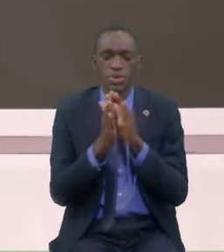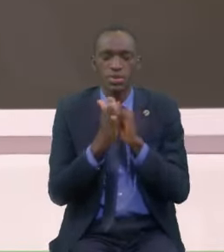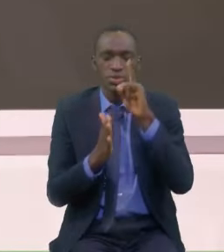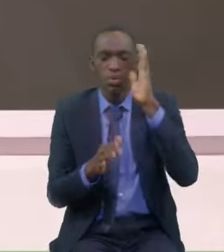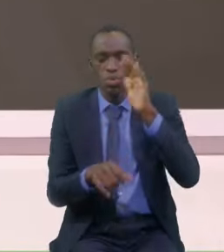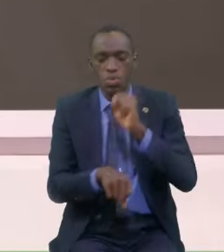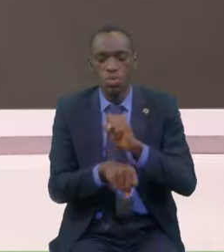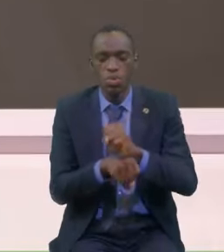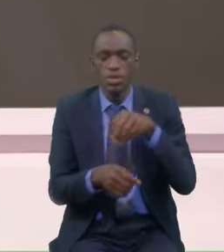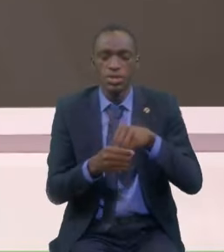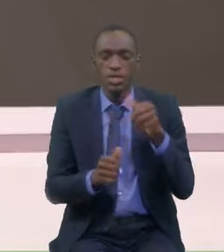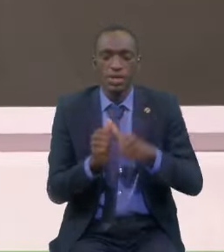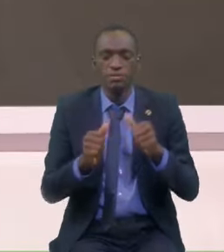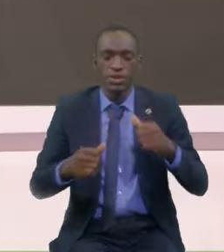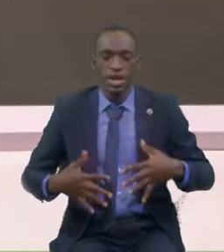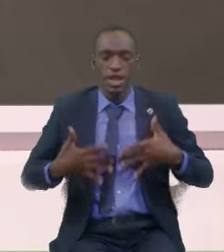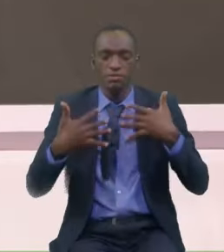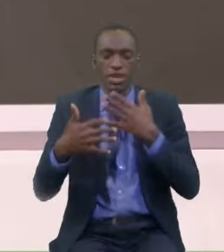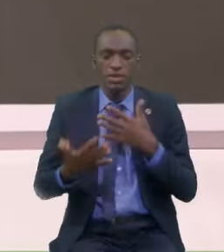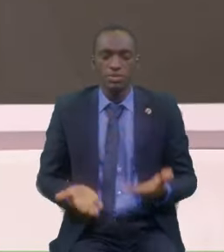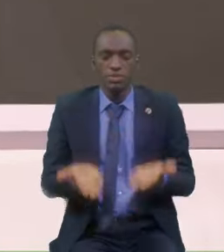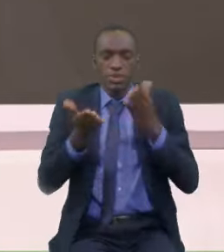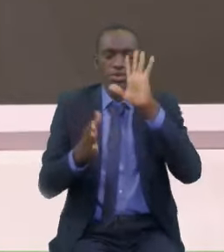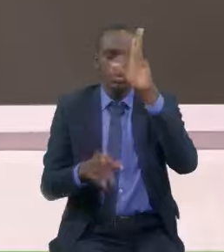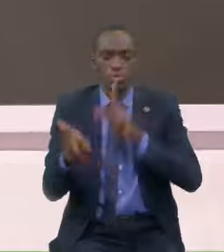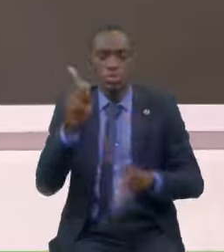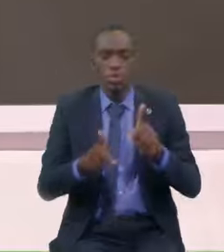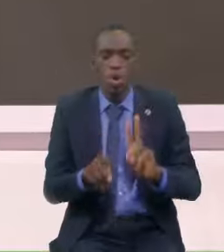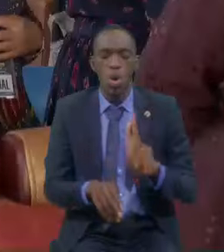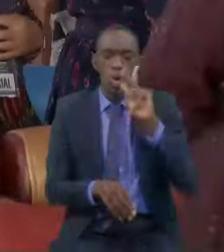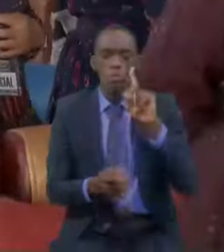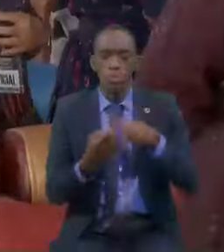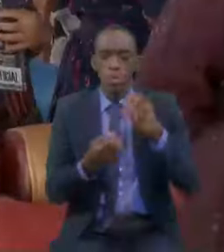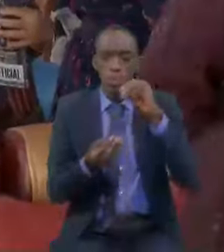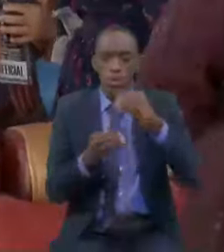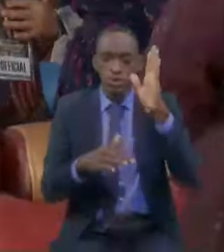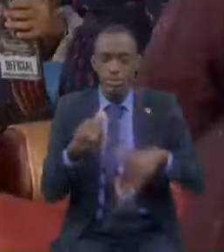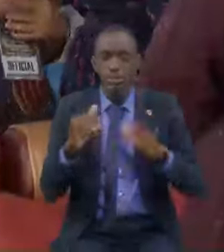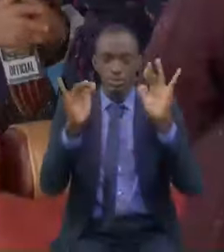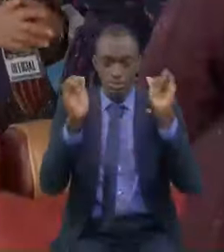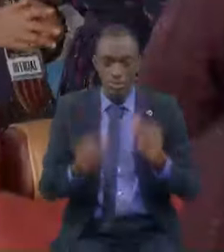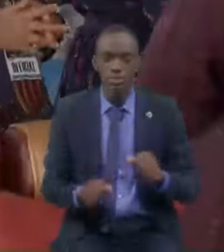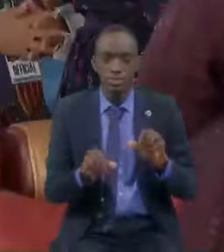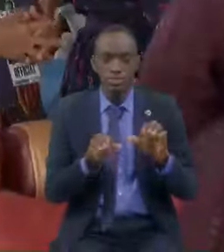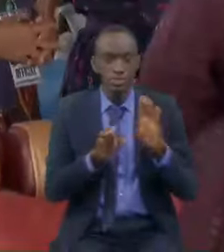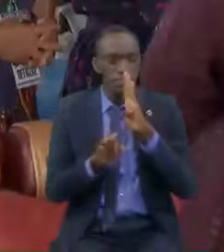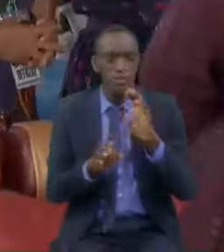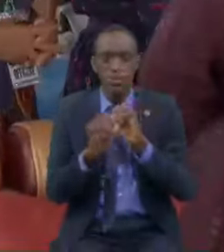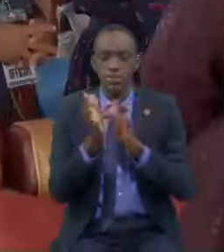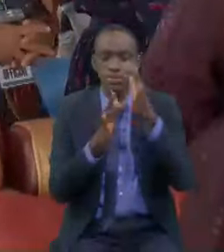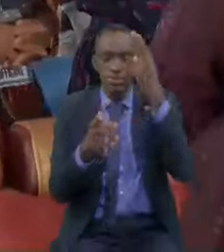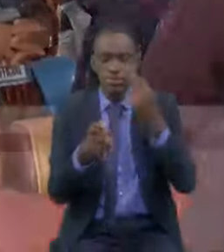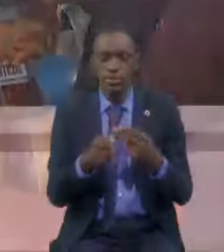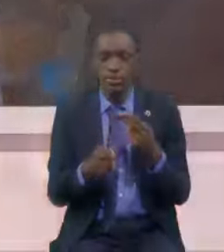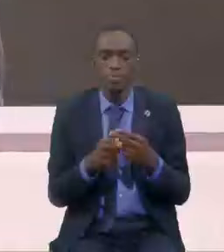your people up to more than they can be in Jesus' name. In our own